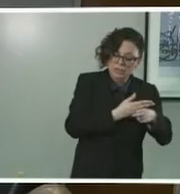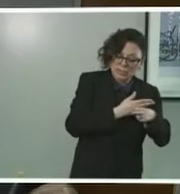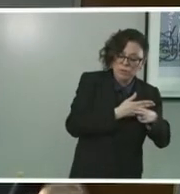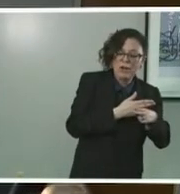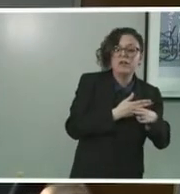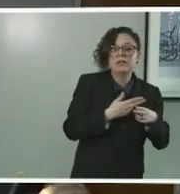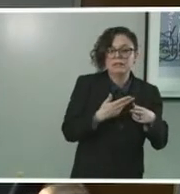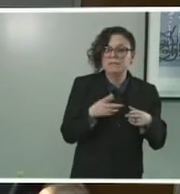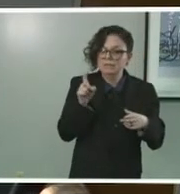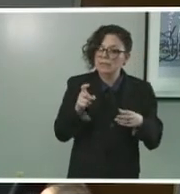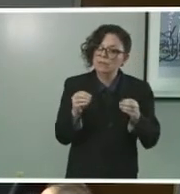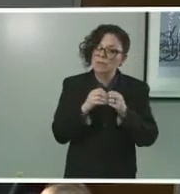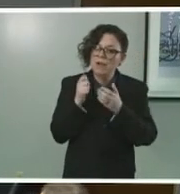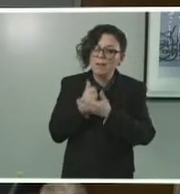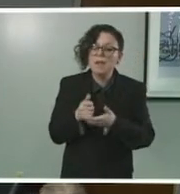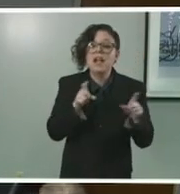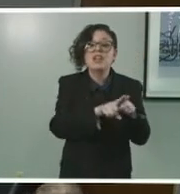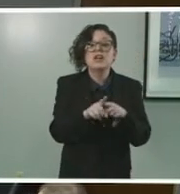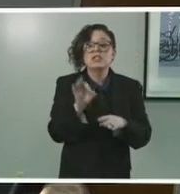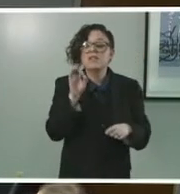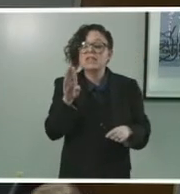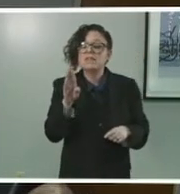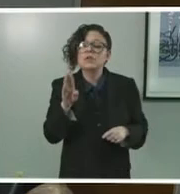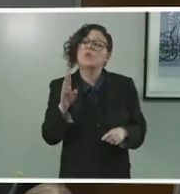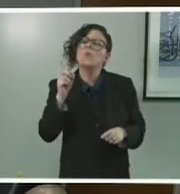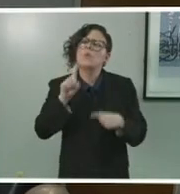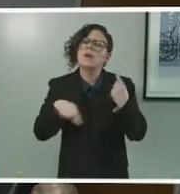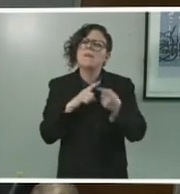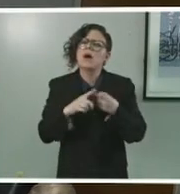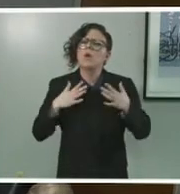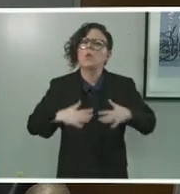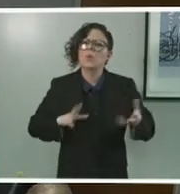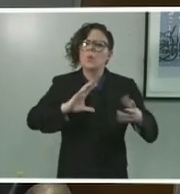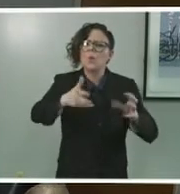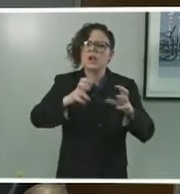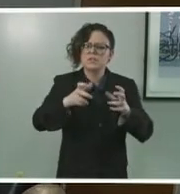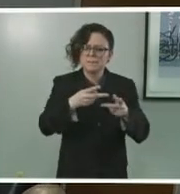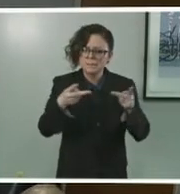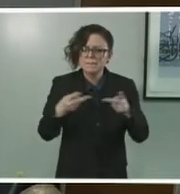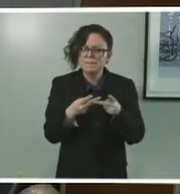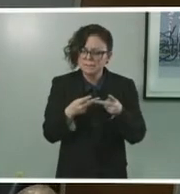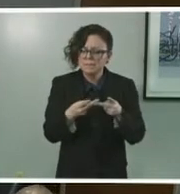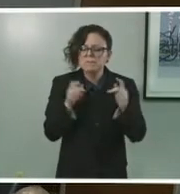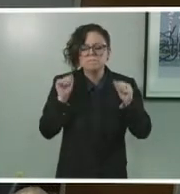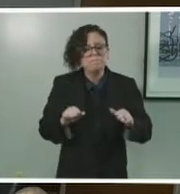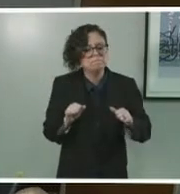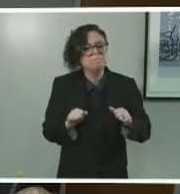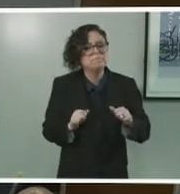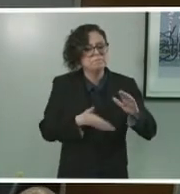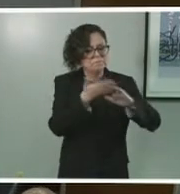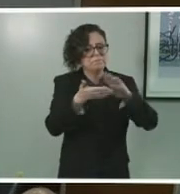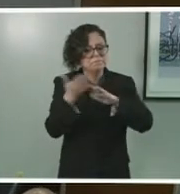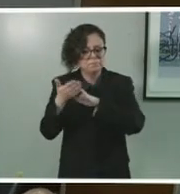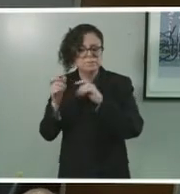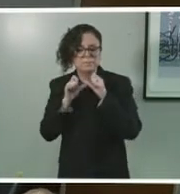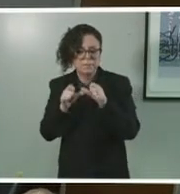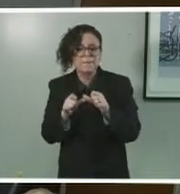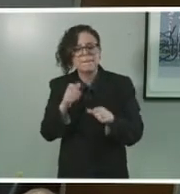Facebook, laundromats Yes. are allowed to continue as a basic service. Yes.